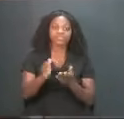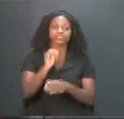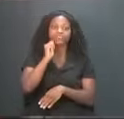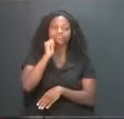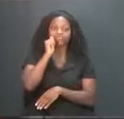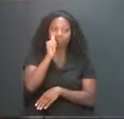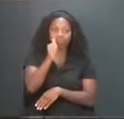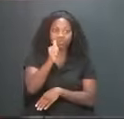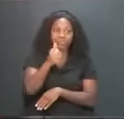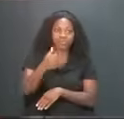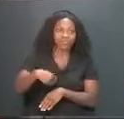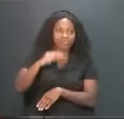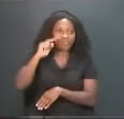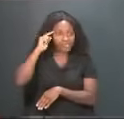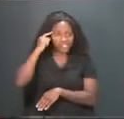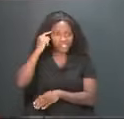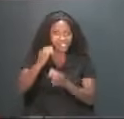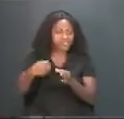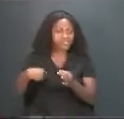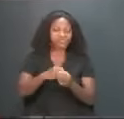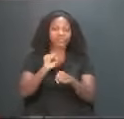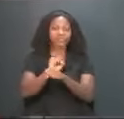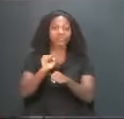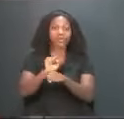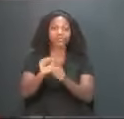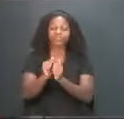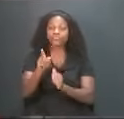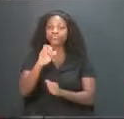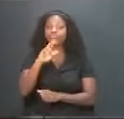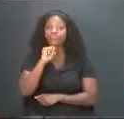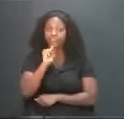we'll consider whether we'll do business with you or not.